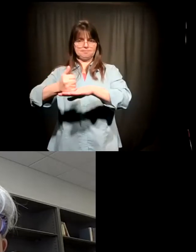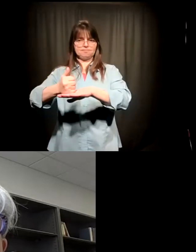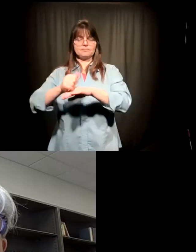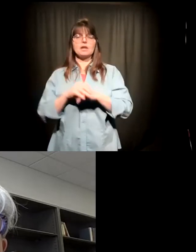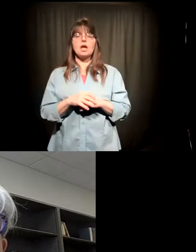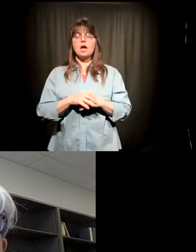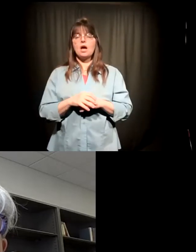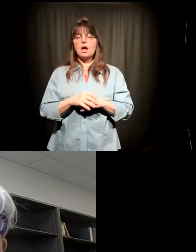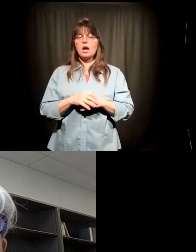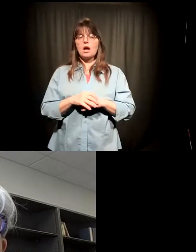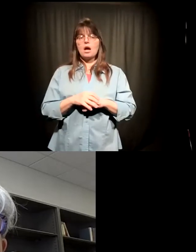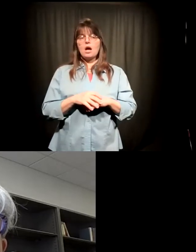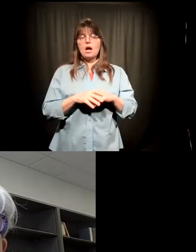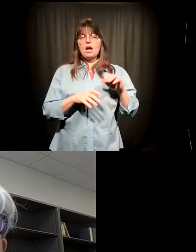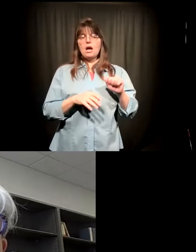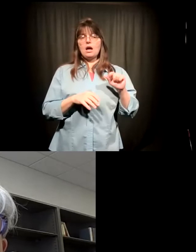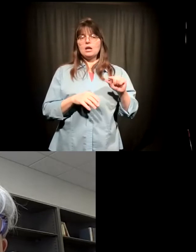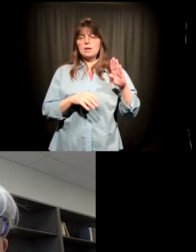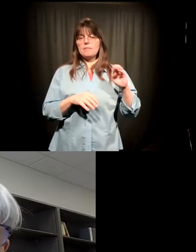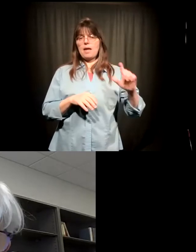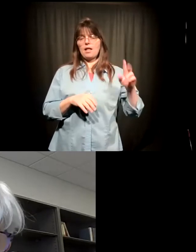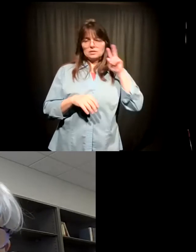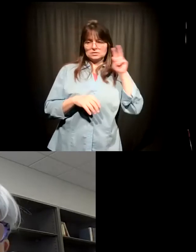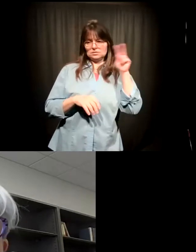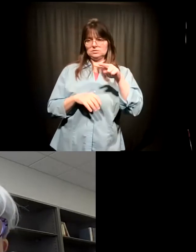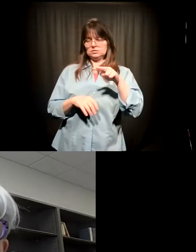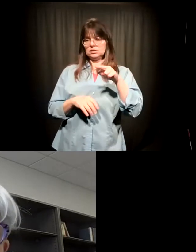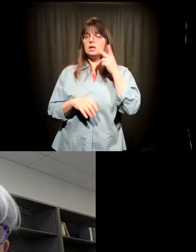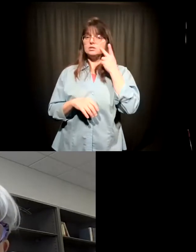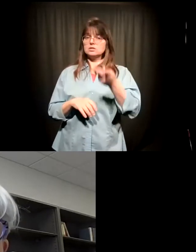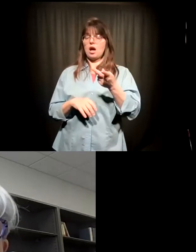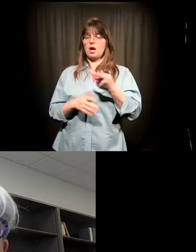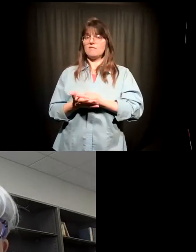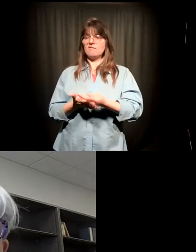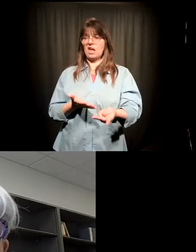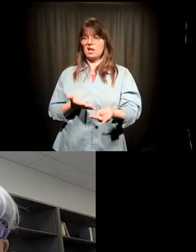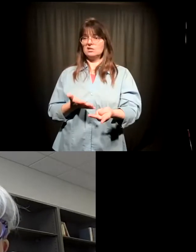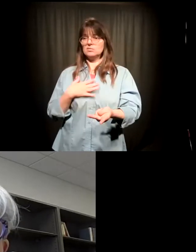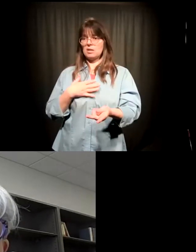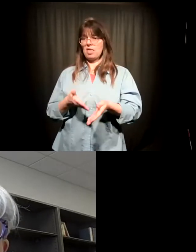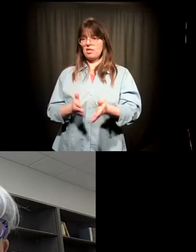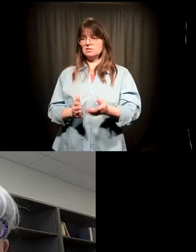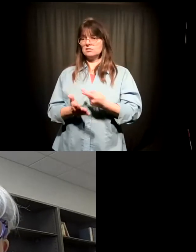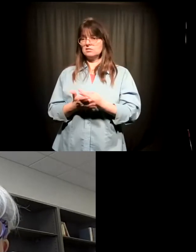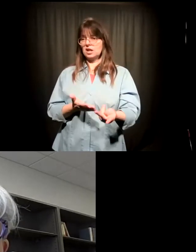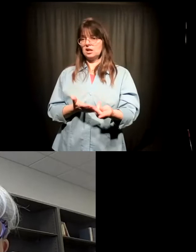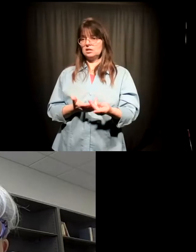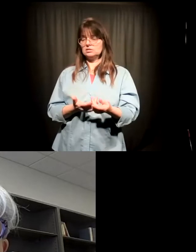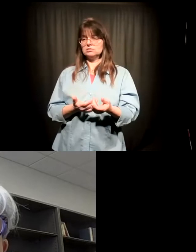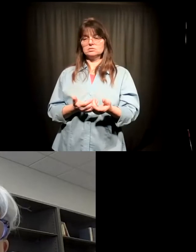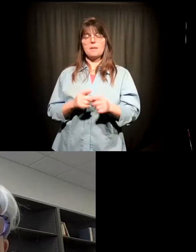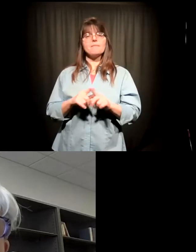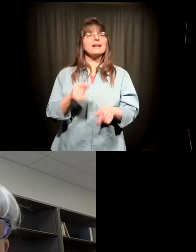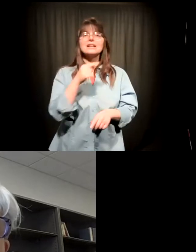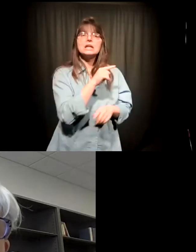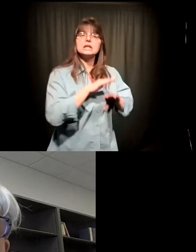he observed the failure of his own methods, but he didn't change. He